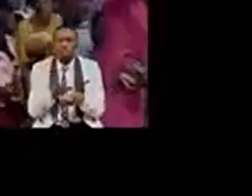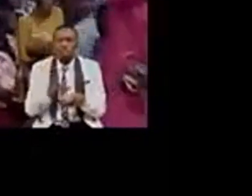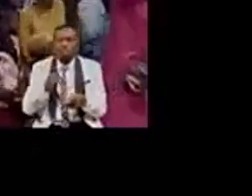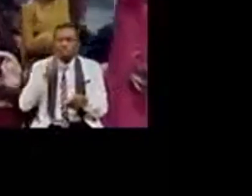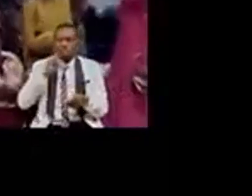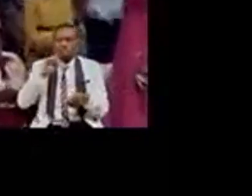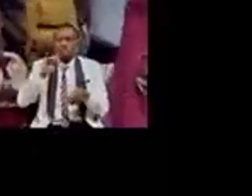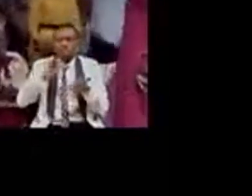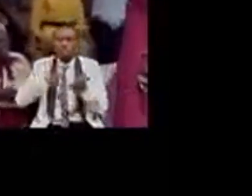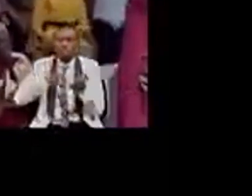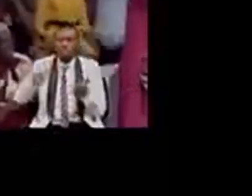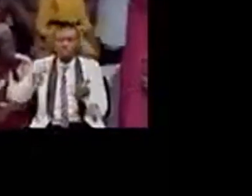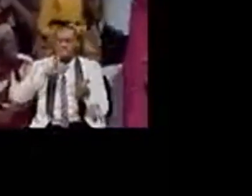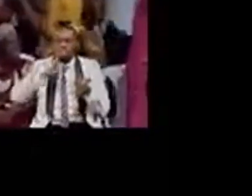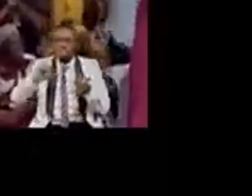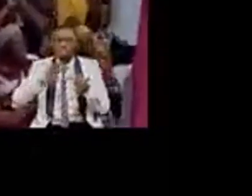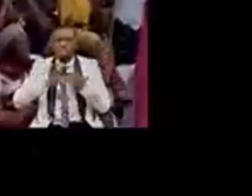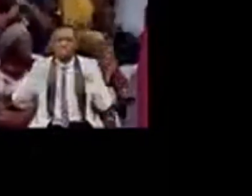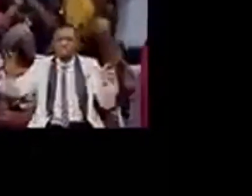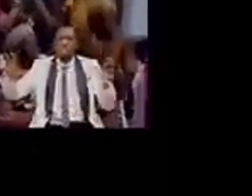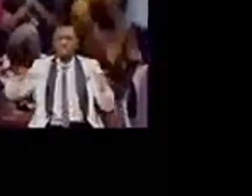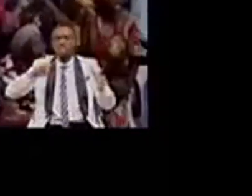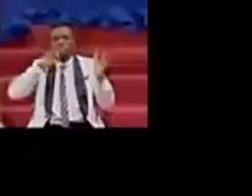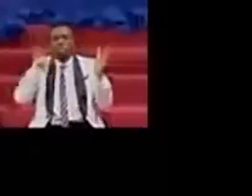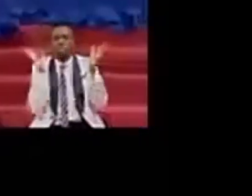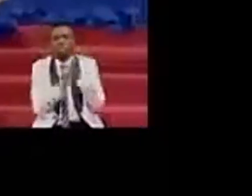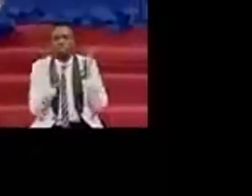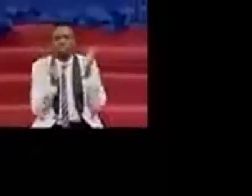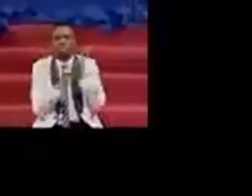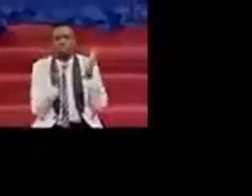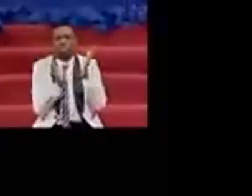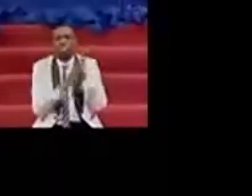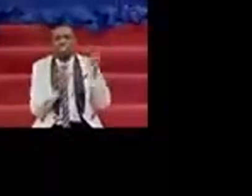released. Released. Praise the